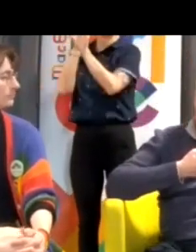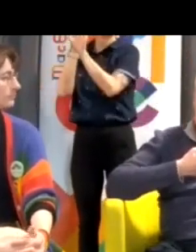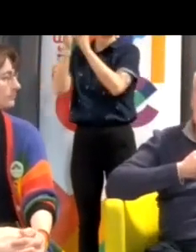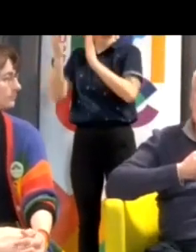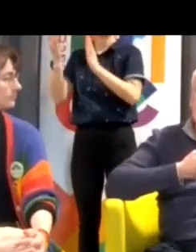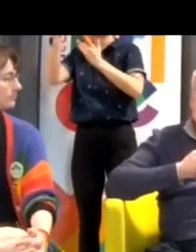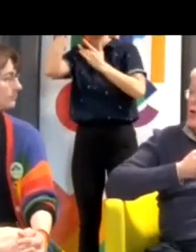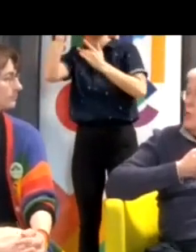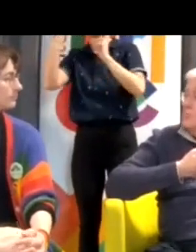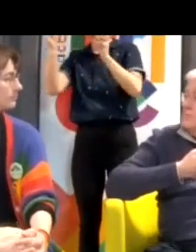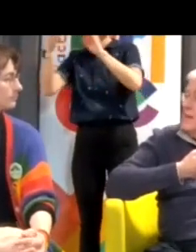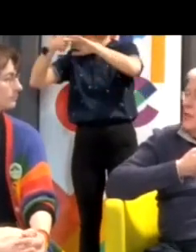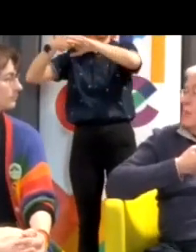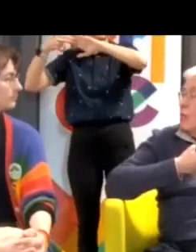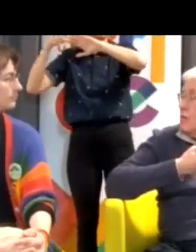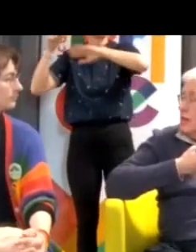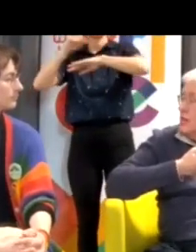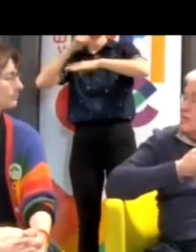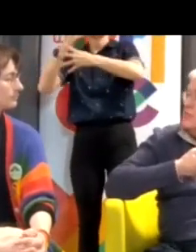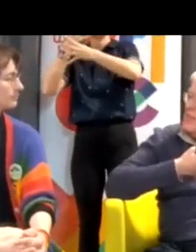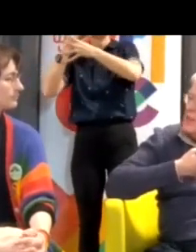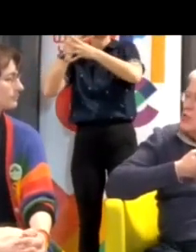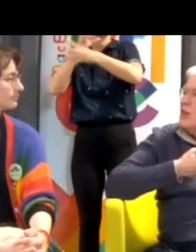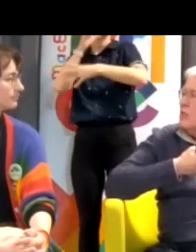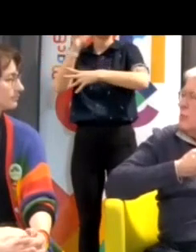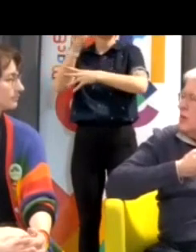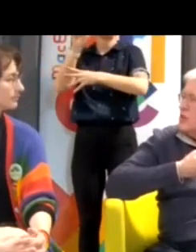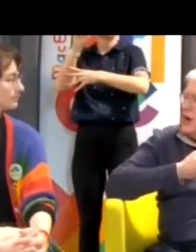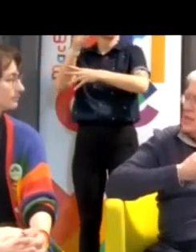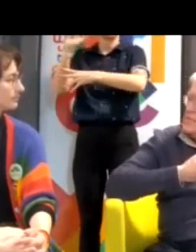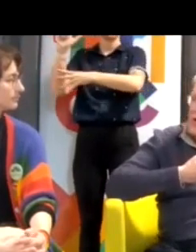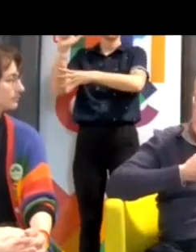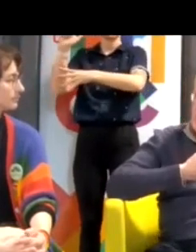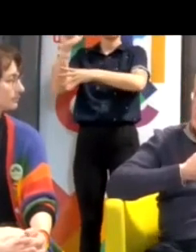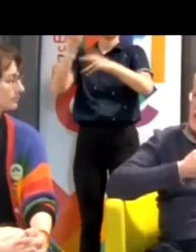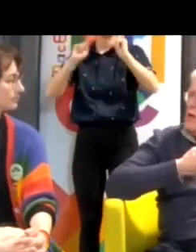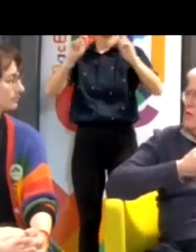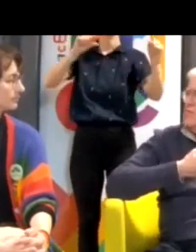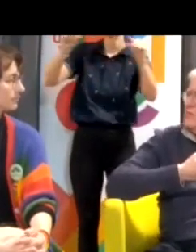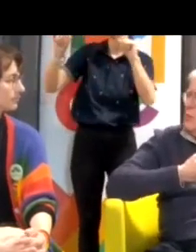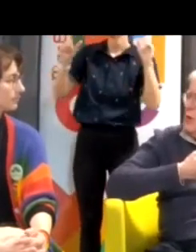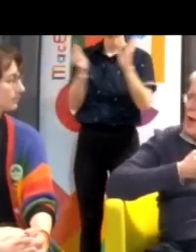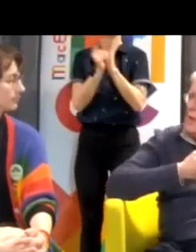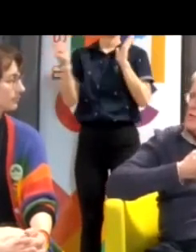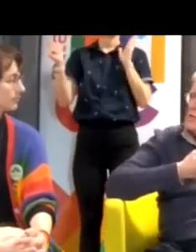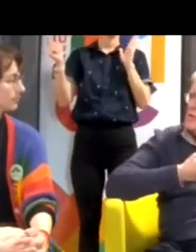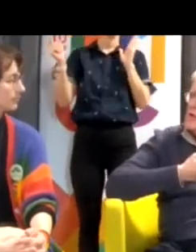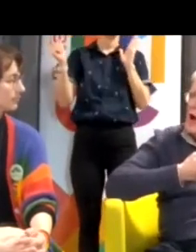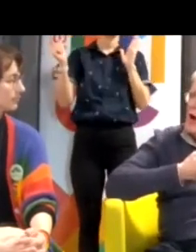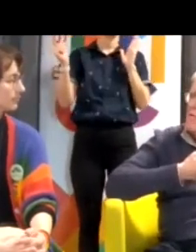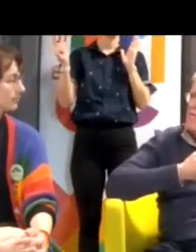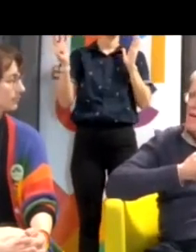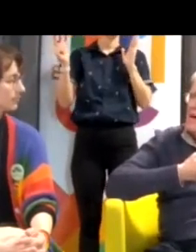criminal, so evil morally that it couldn't even be discussed. So you came out in a total